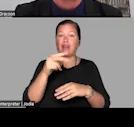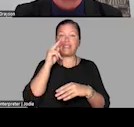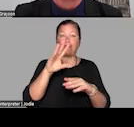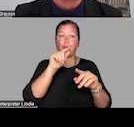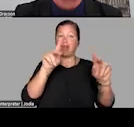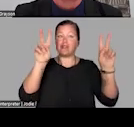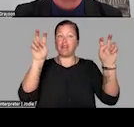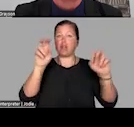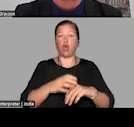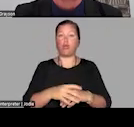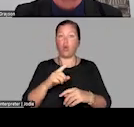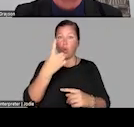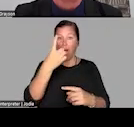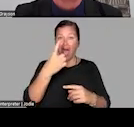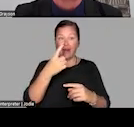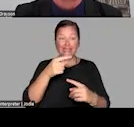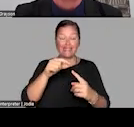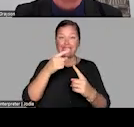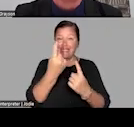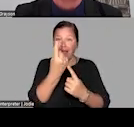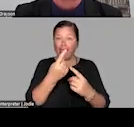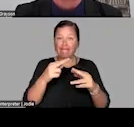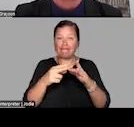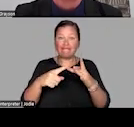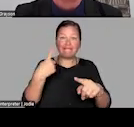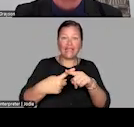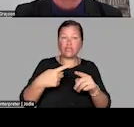title, there's no single fix. I wouldn't claim any of these